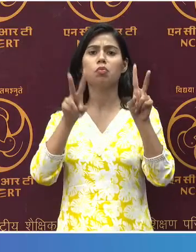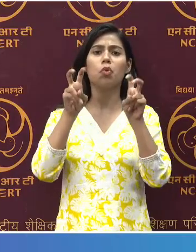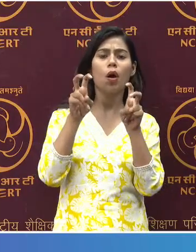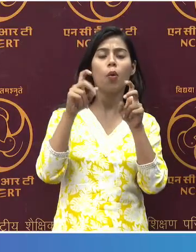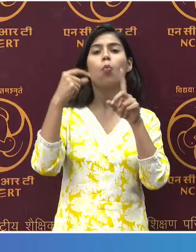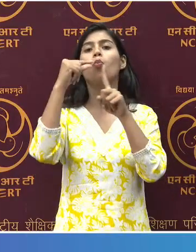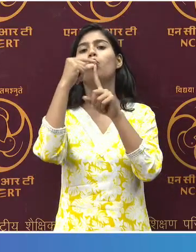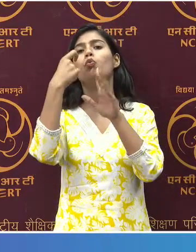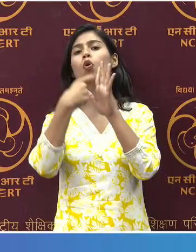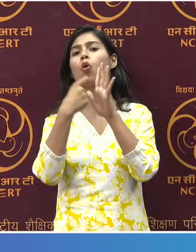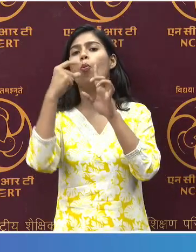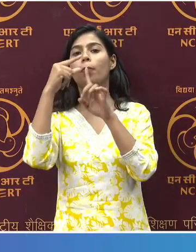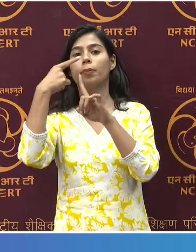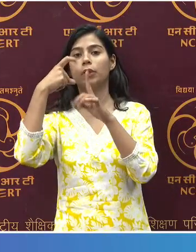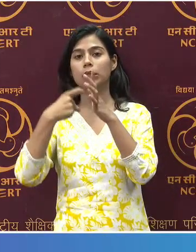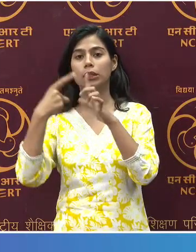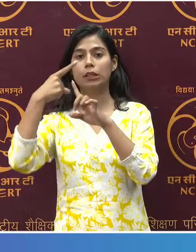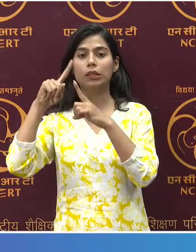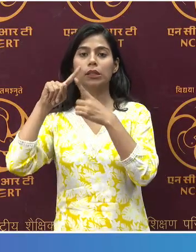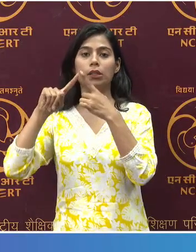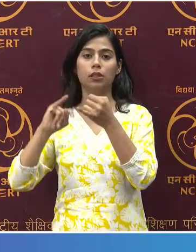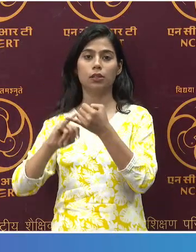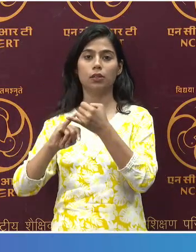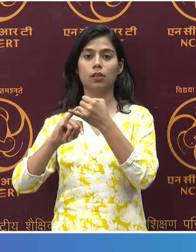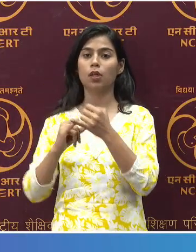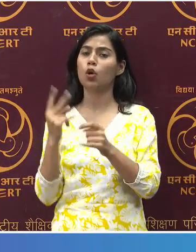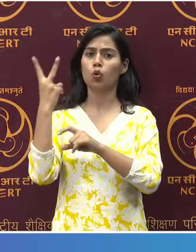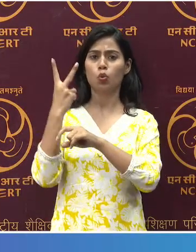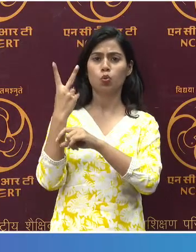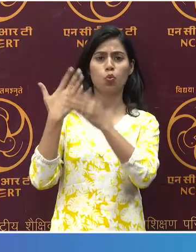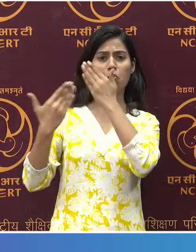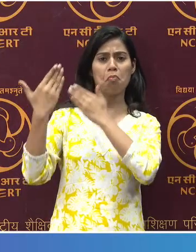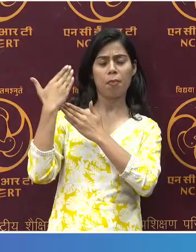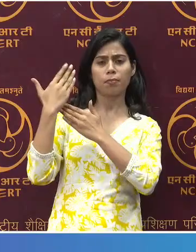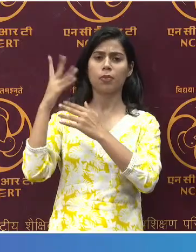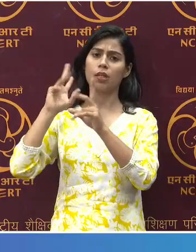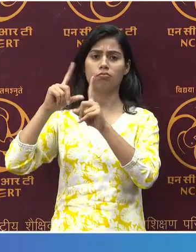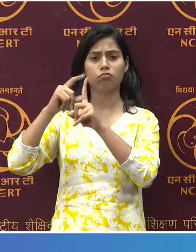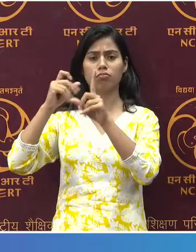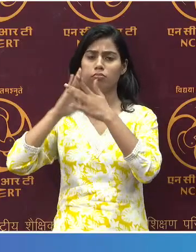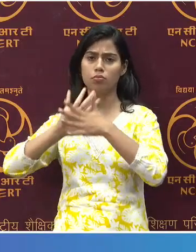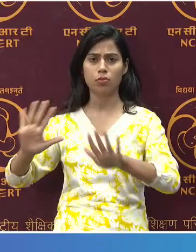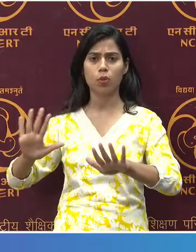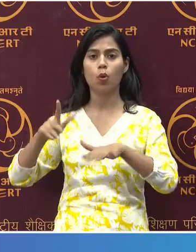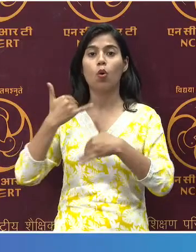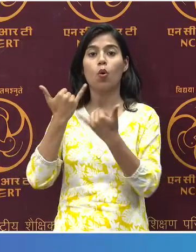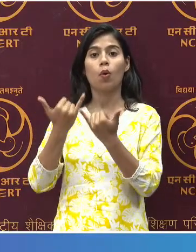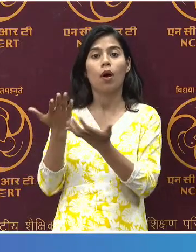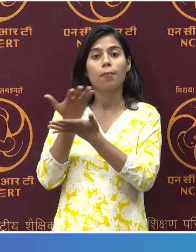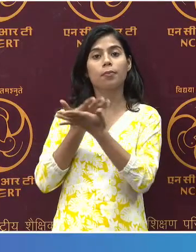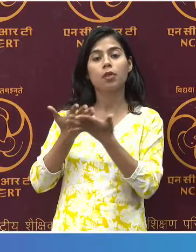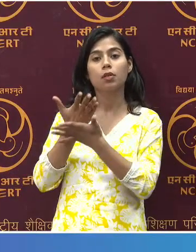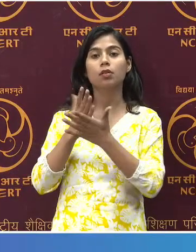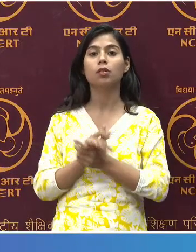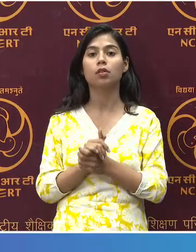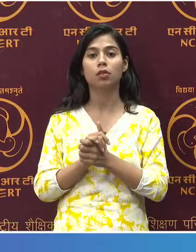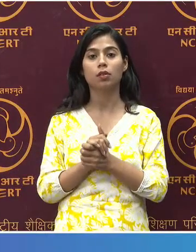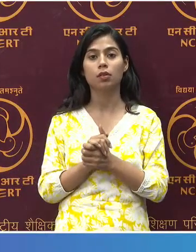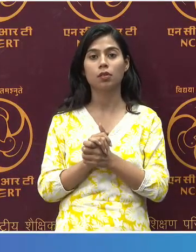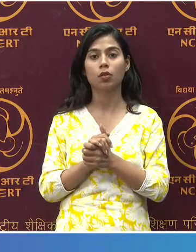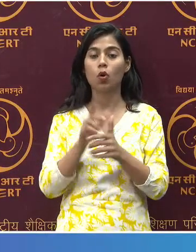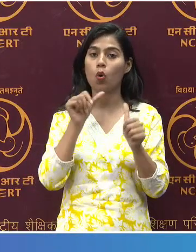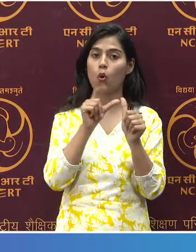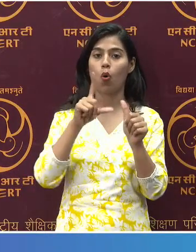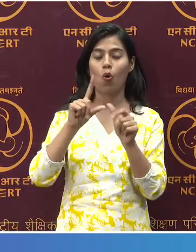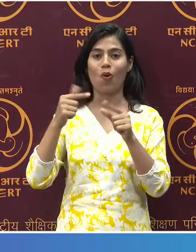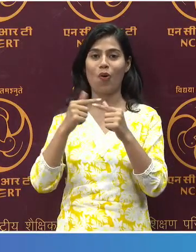of carbon compounds part 3. We have already done 2 parts of this particular chapter. Today in part 3 we'll be discussing about the properties. I will reveal all the details,